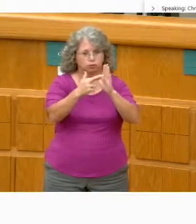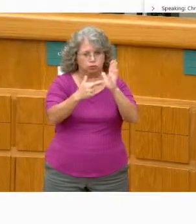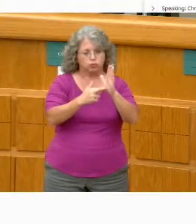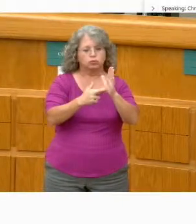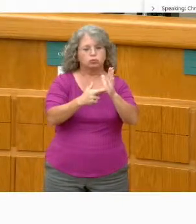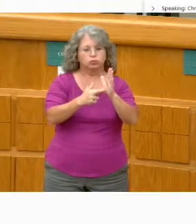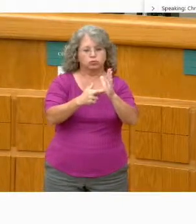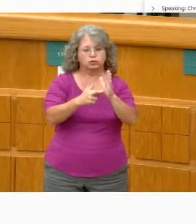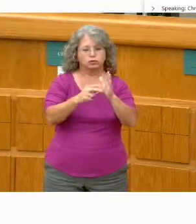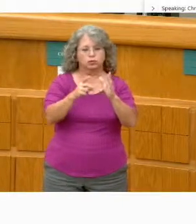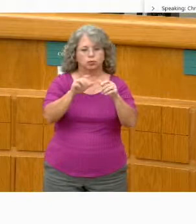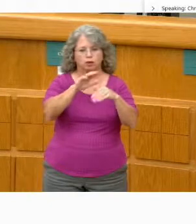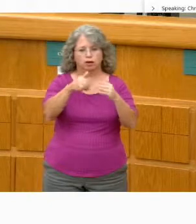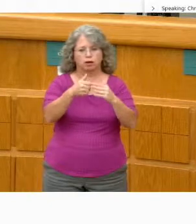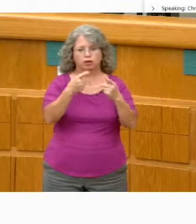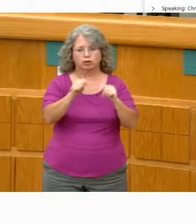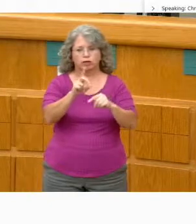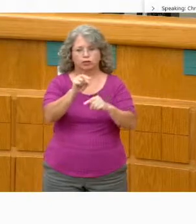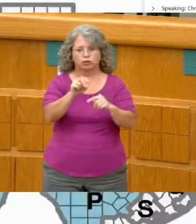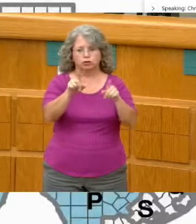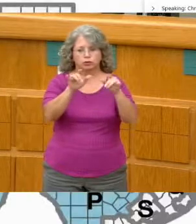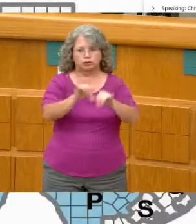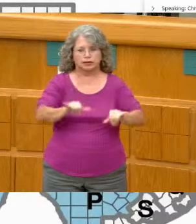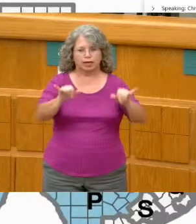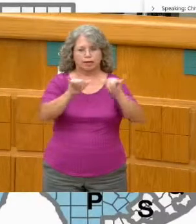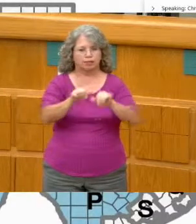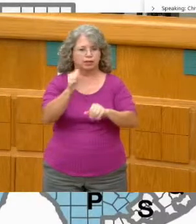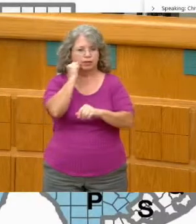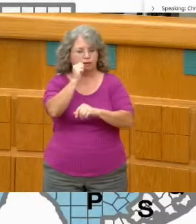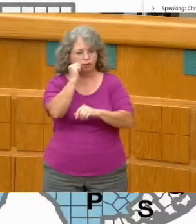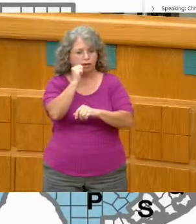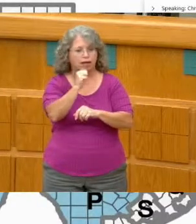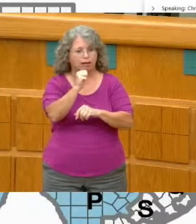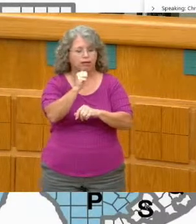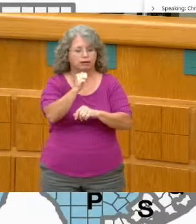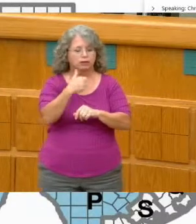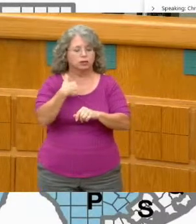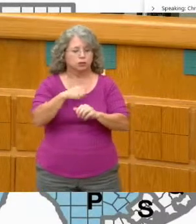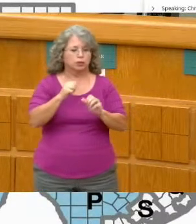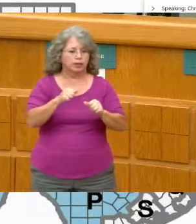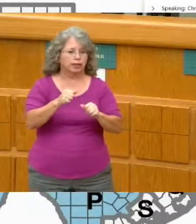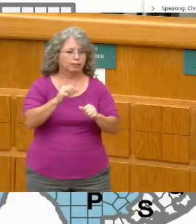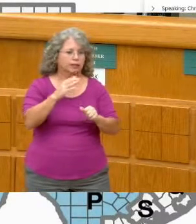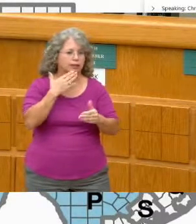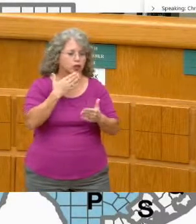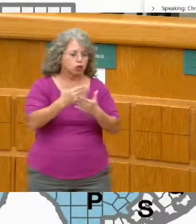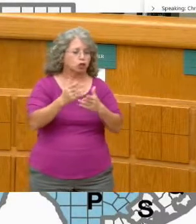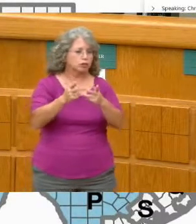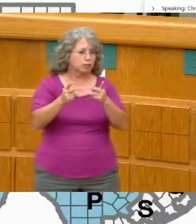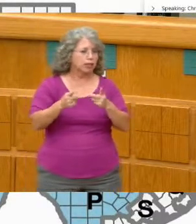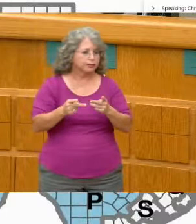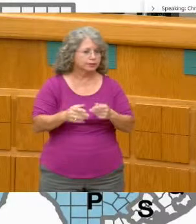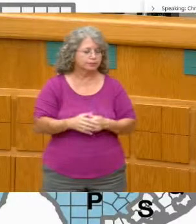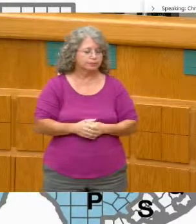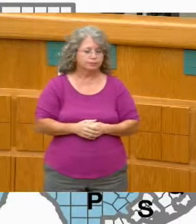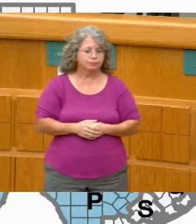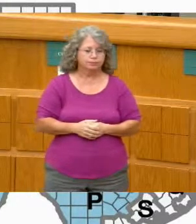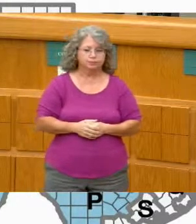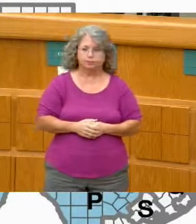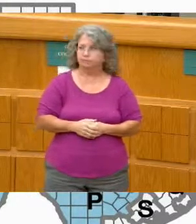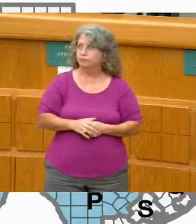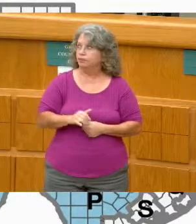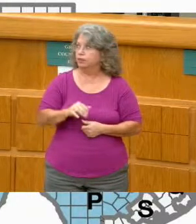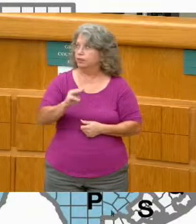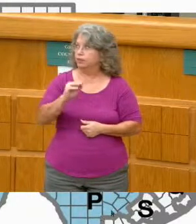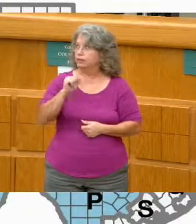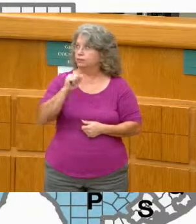distance and do the same things every day to prevent the spread of COVID, we can stay in the same positions. This map of Texas shows